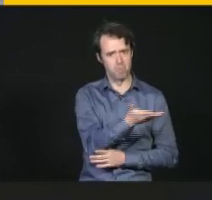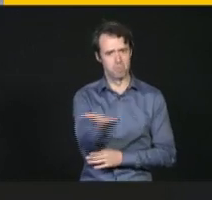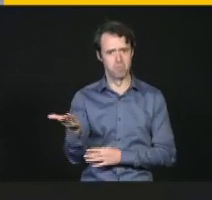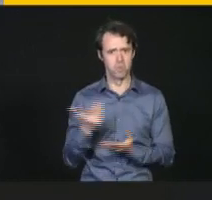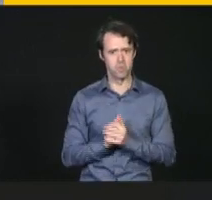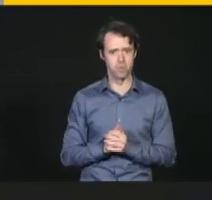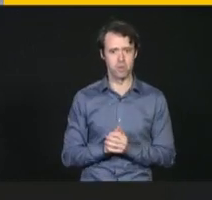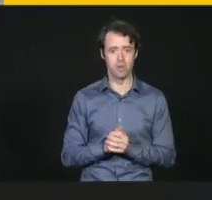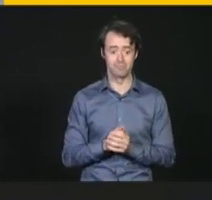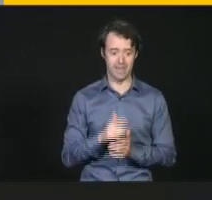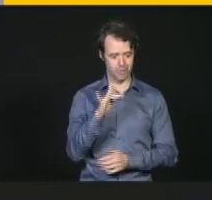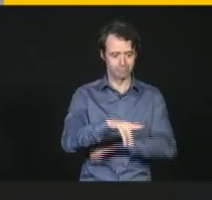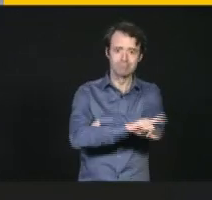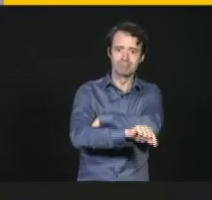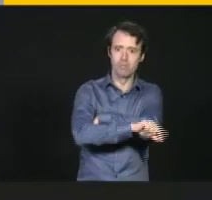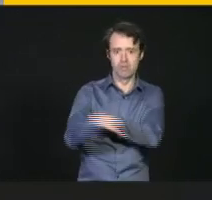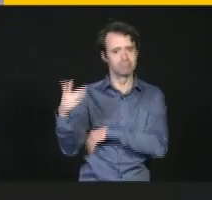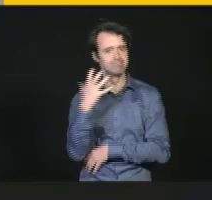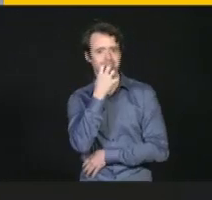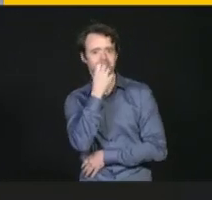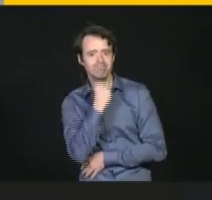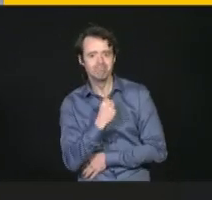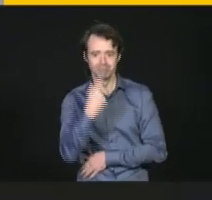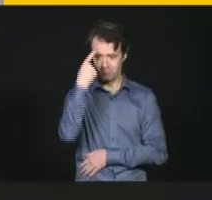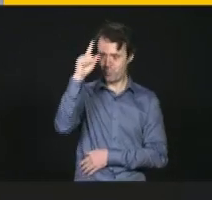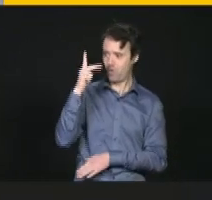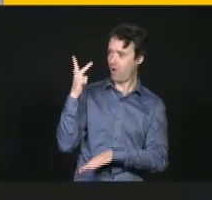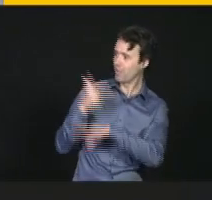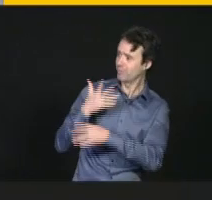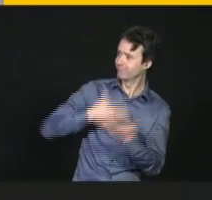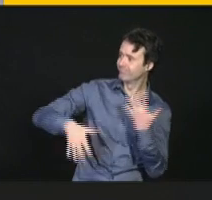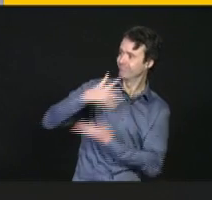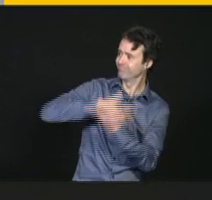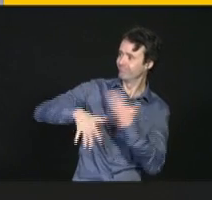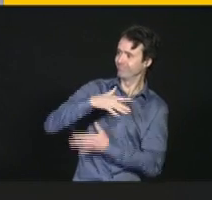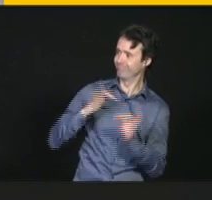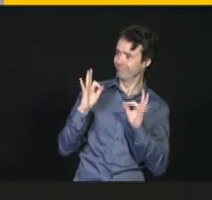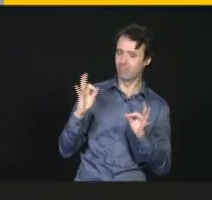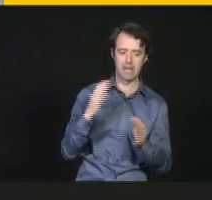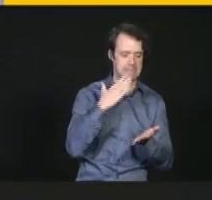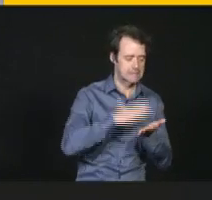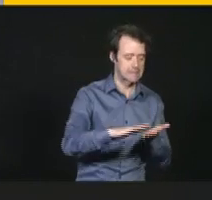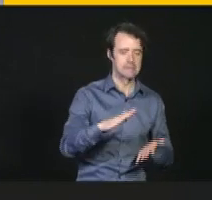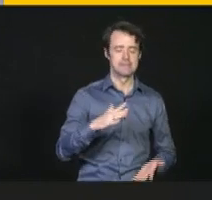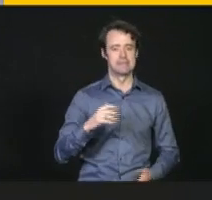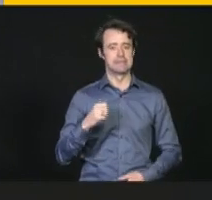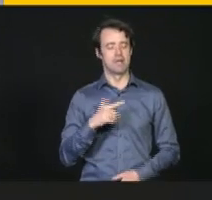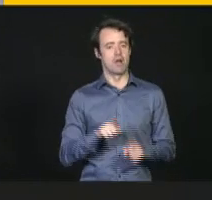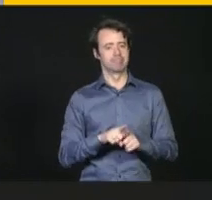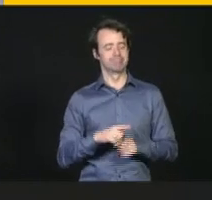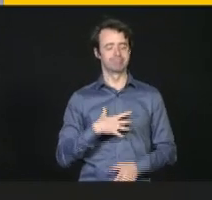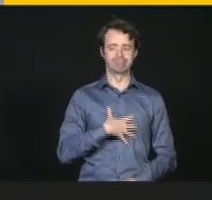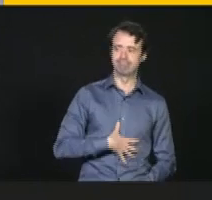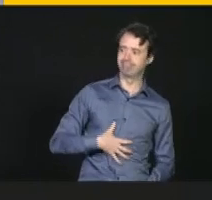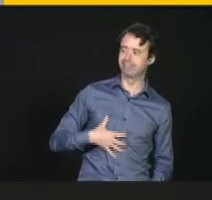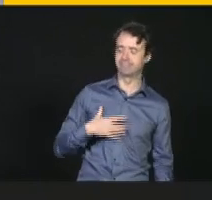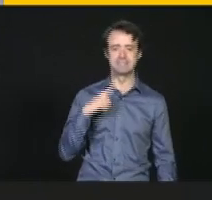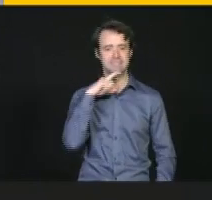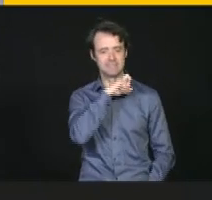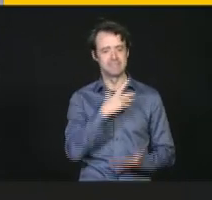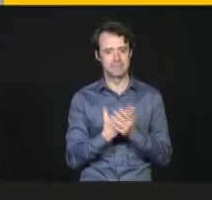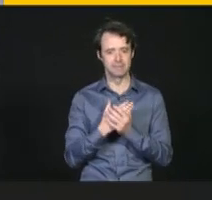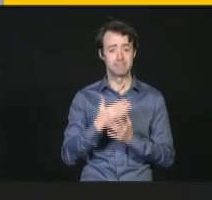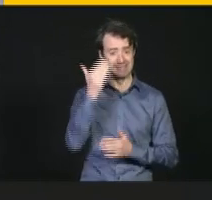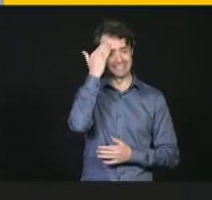company in their time of need. Tough because some of you have built your business over the course of many years, if not